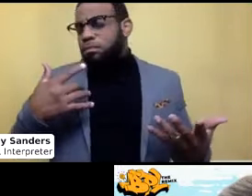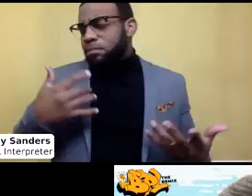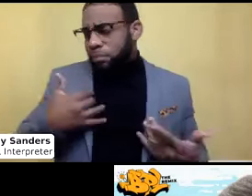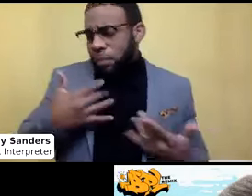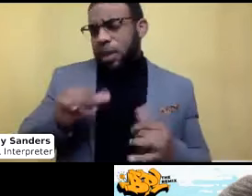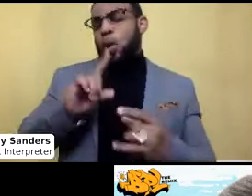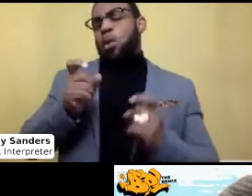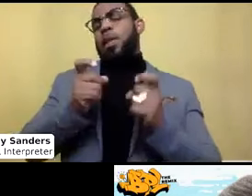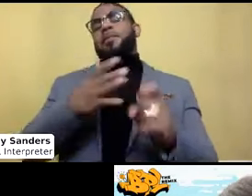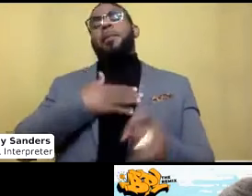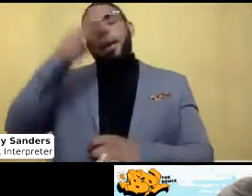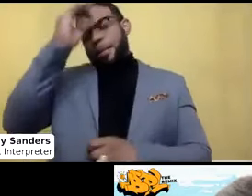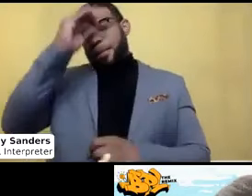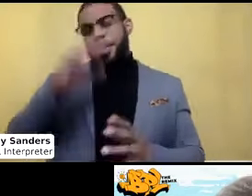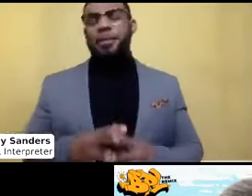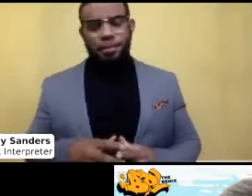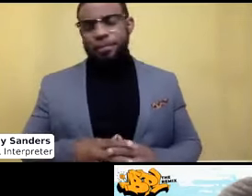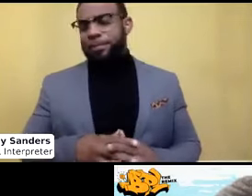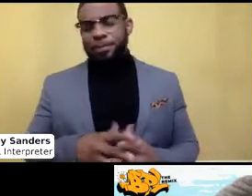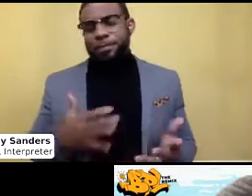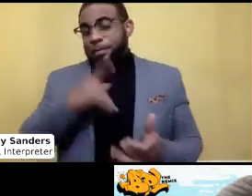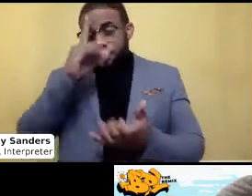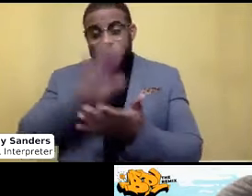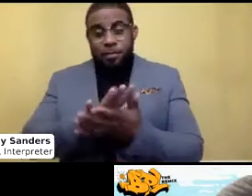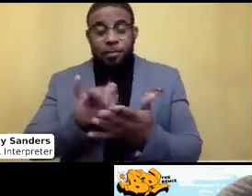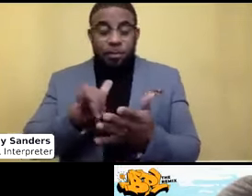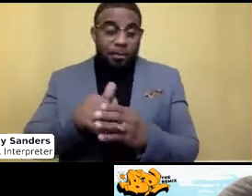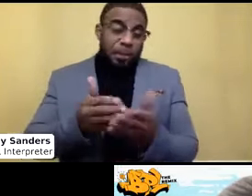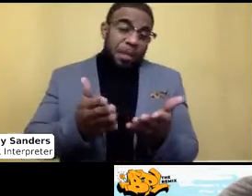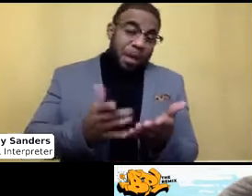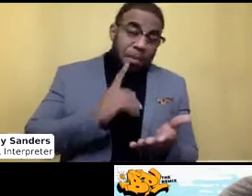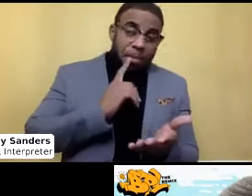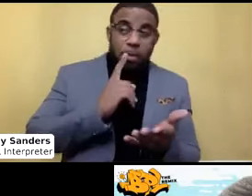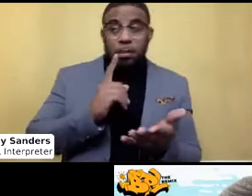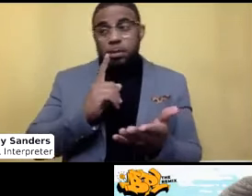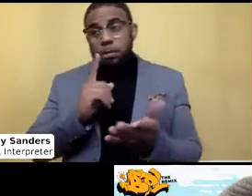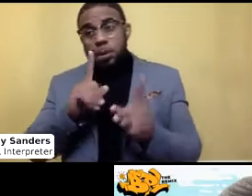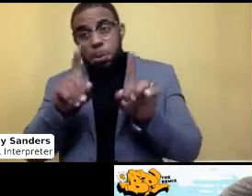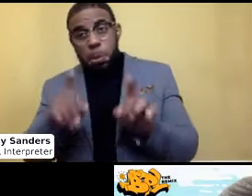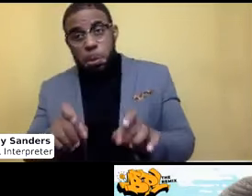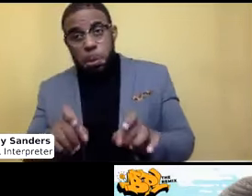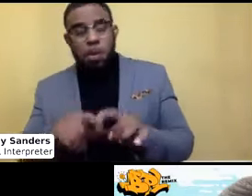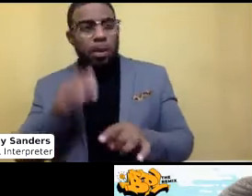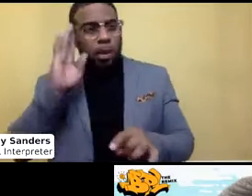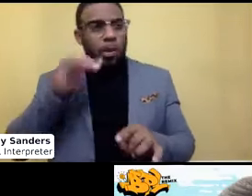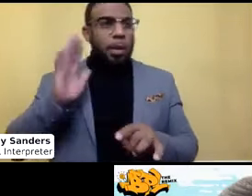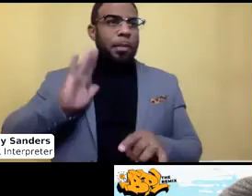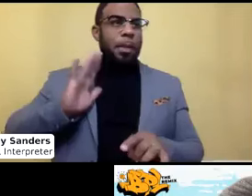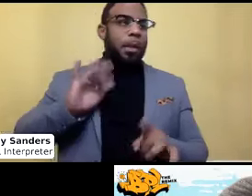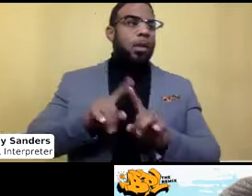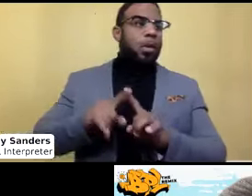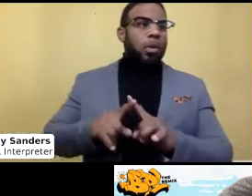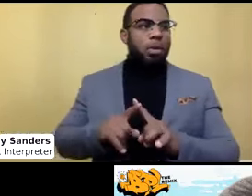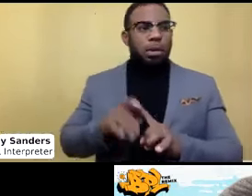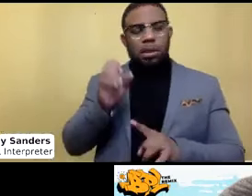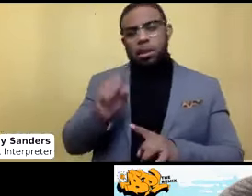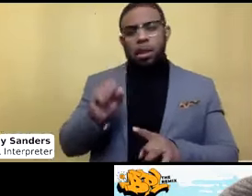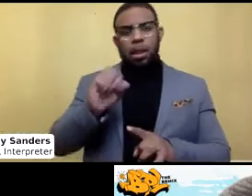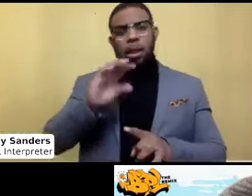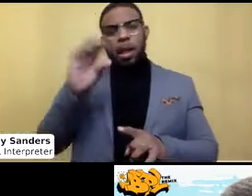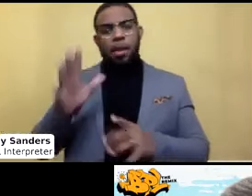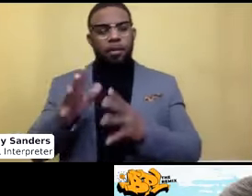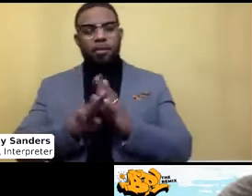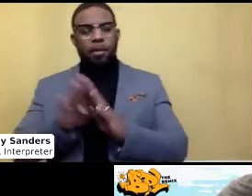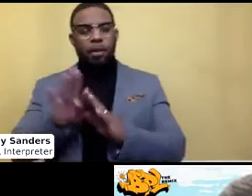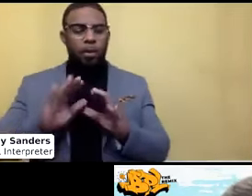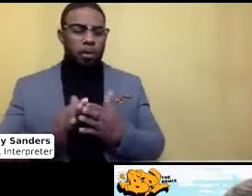I can only give you my opinion. I believe that it may be an experiment, and we know in the past that also the Southern African Development Community has